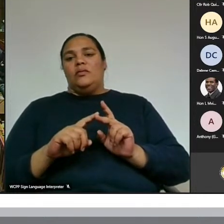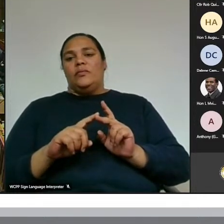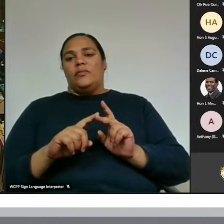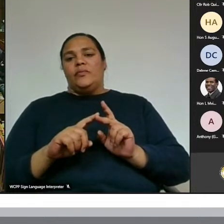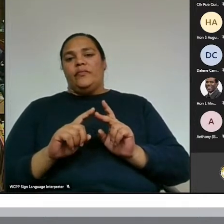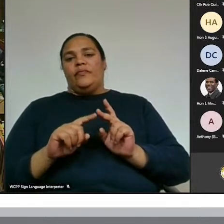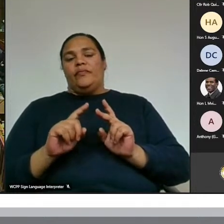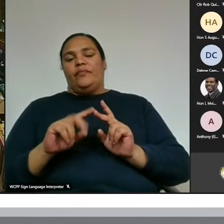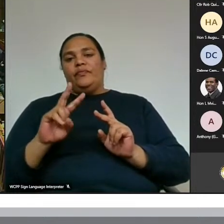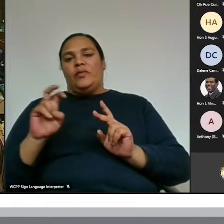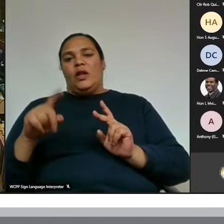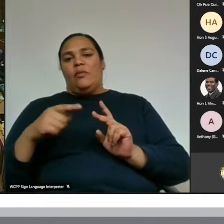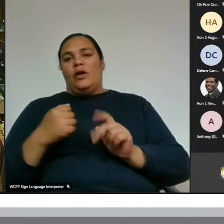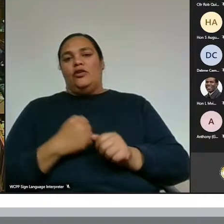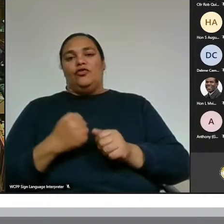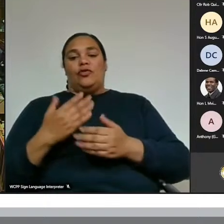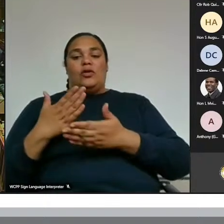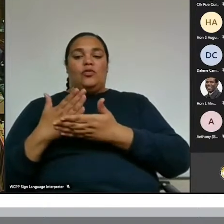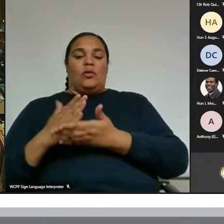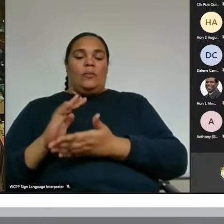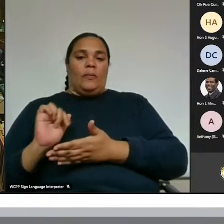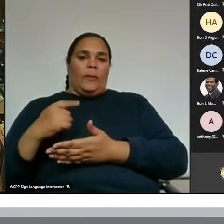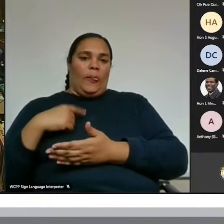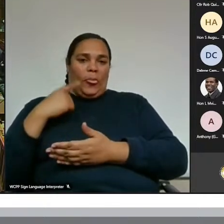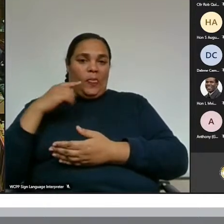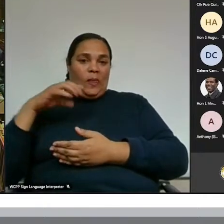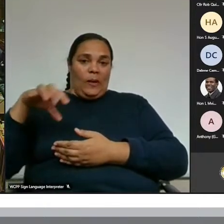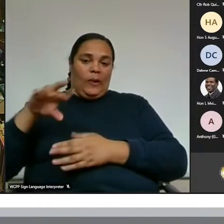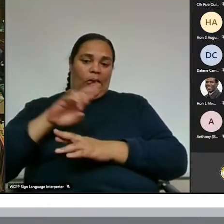So then the issue of the truck stop. I think that the truck stop